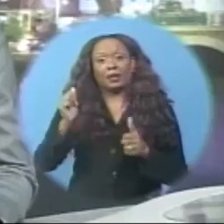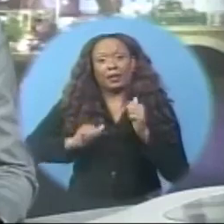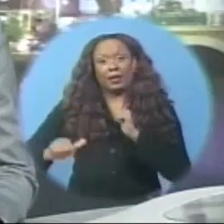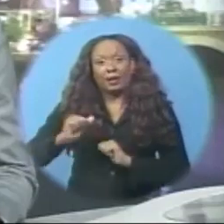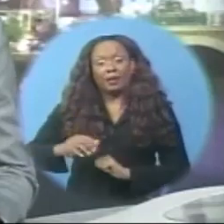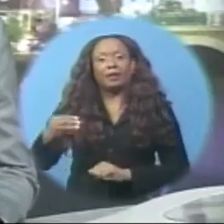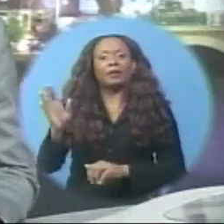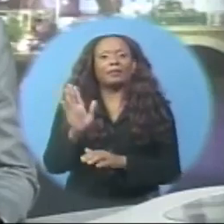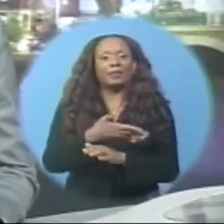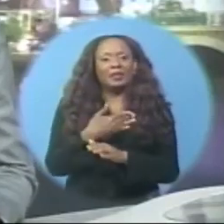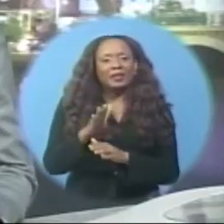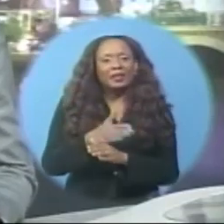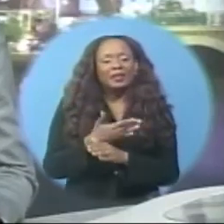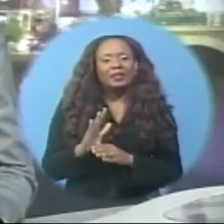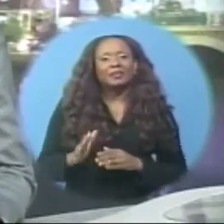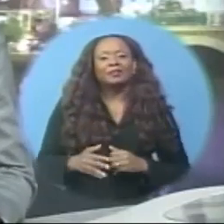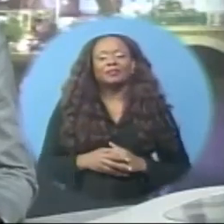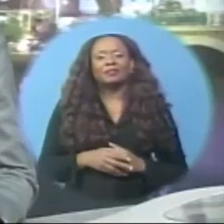music.